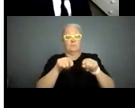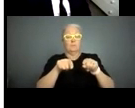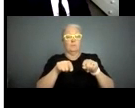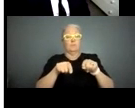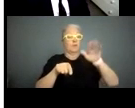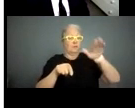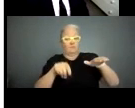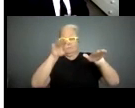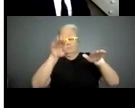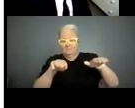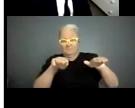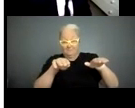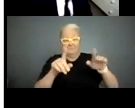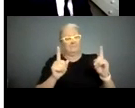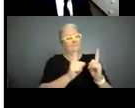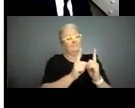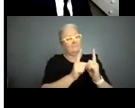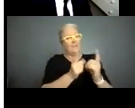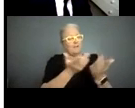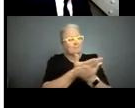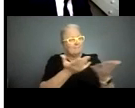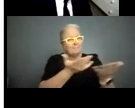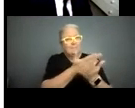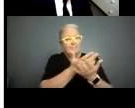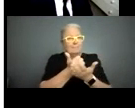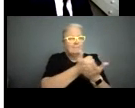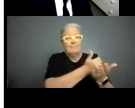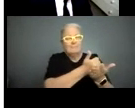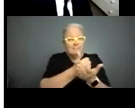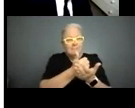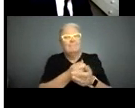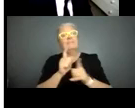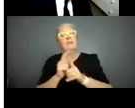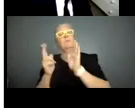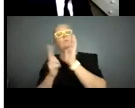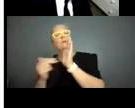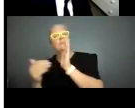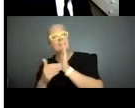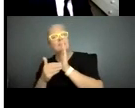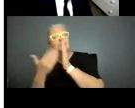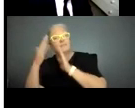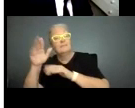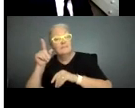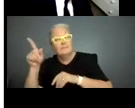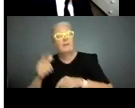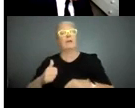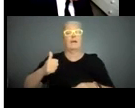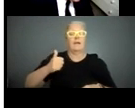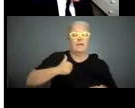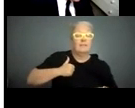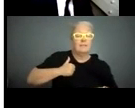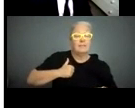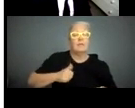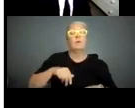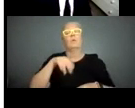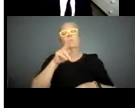from New Zealand where they rely on that as a method, and in Canada and to some extent in the UK it's been used very